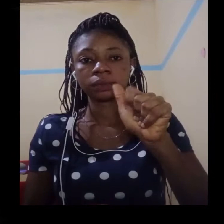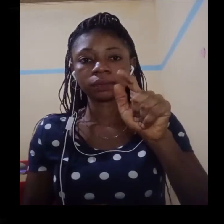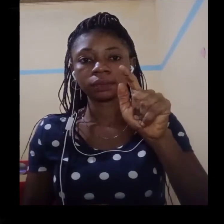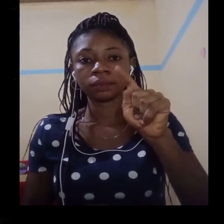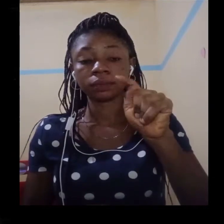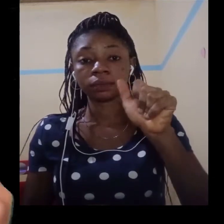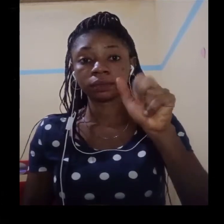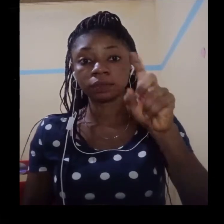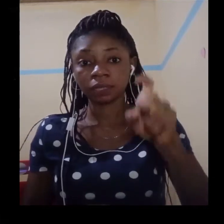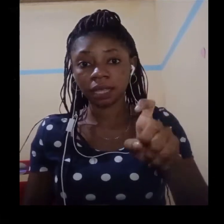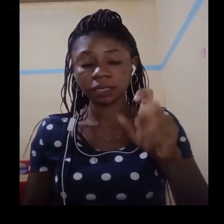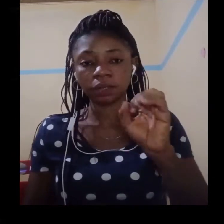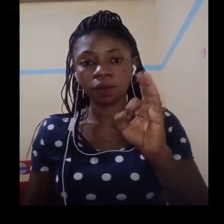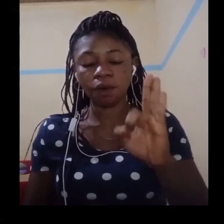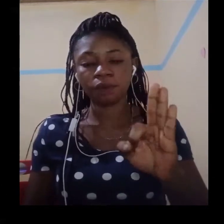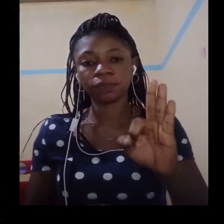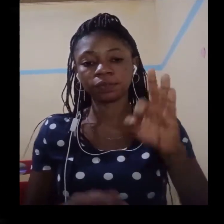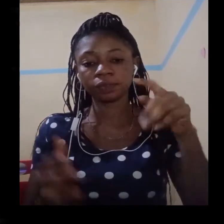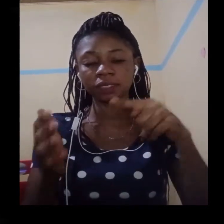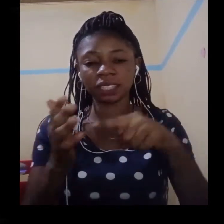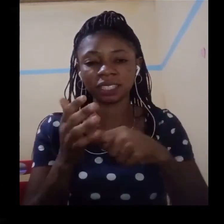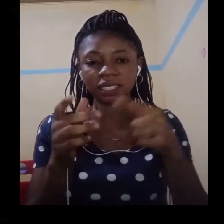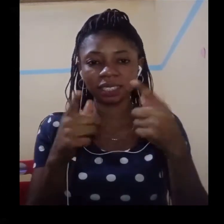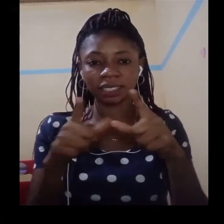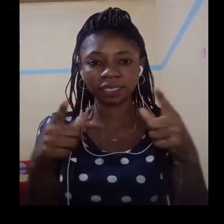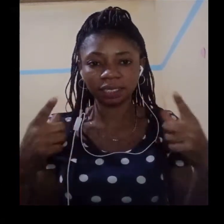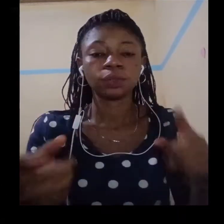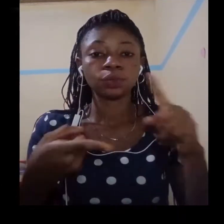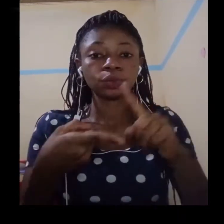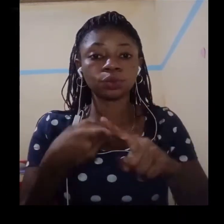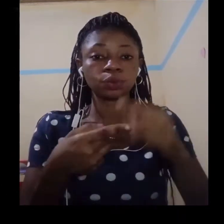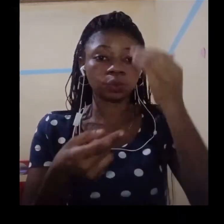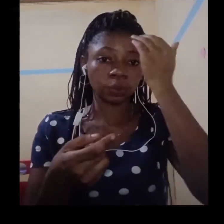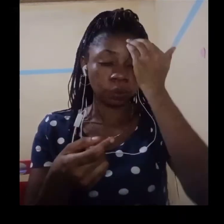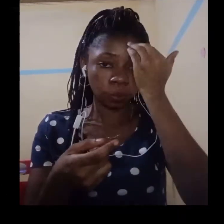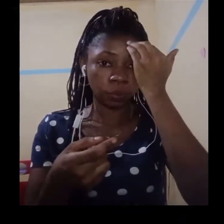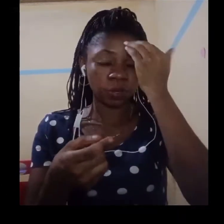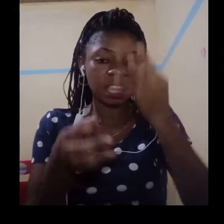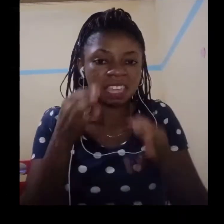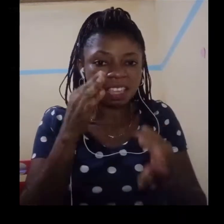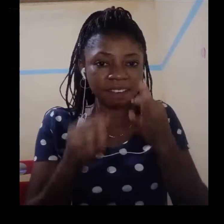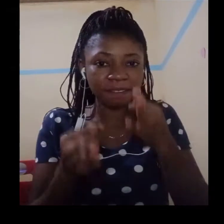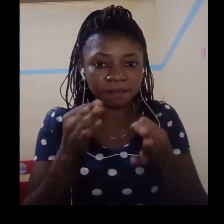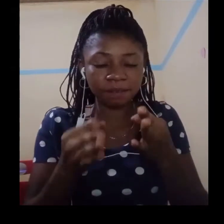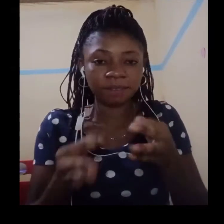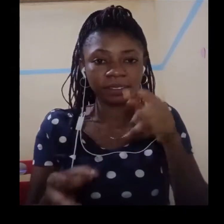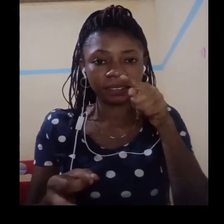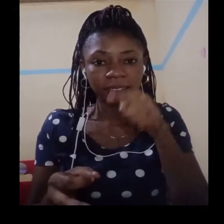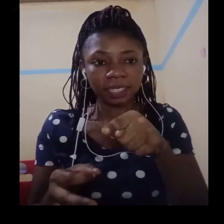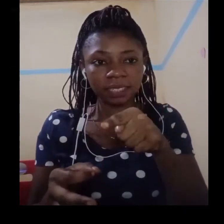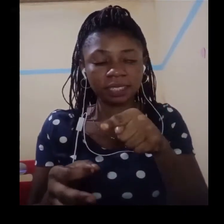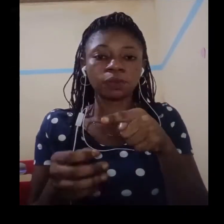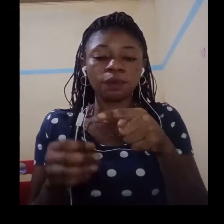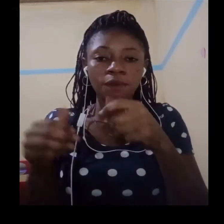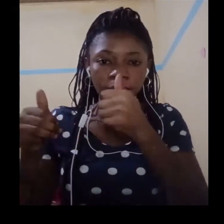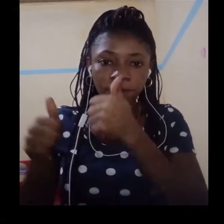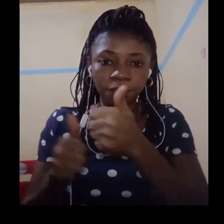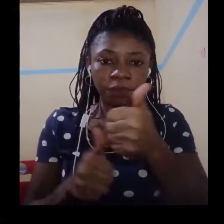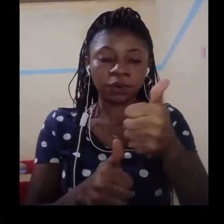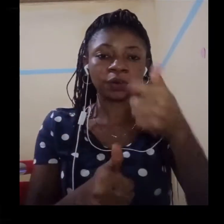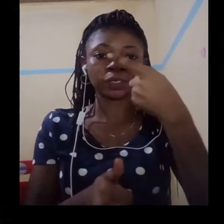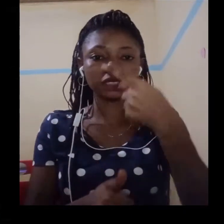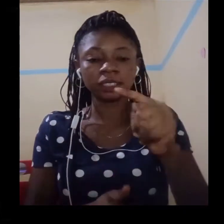that, because if she was able to organize her thoughts in these words and these words in